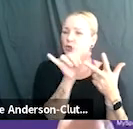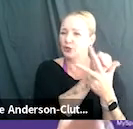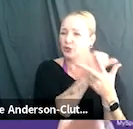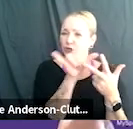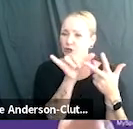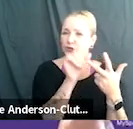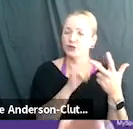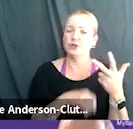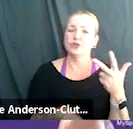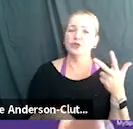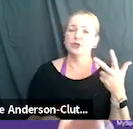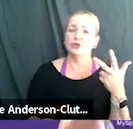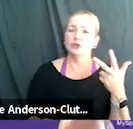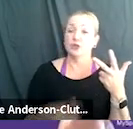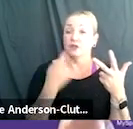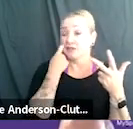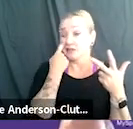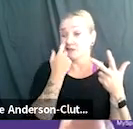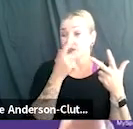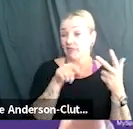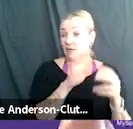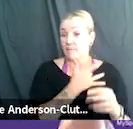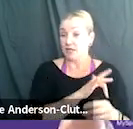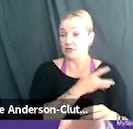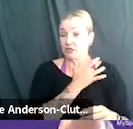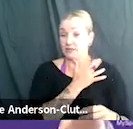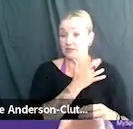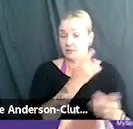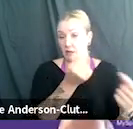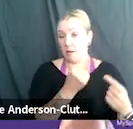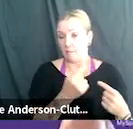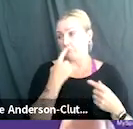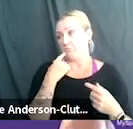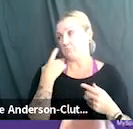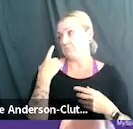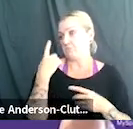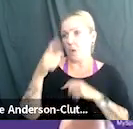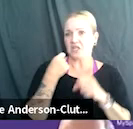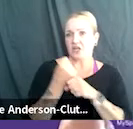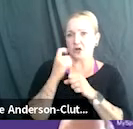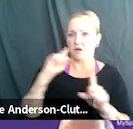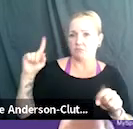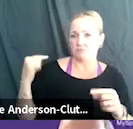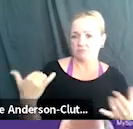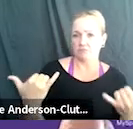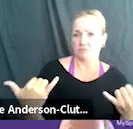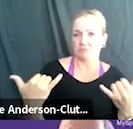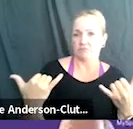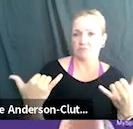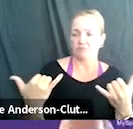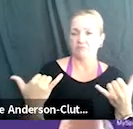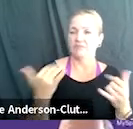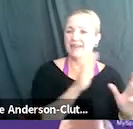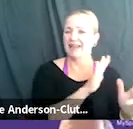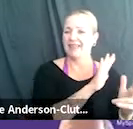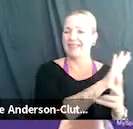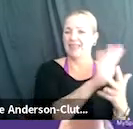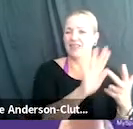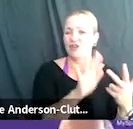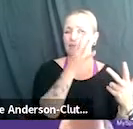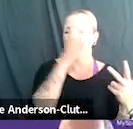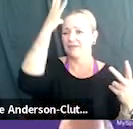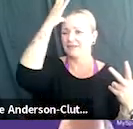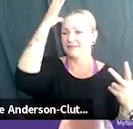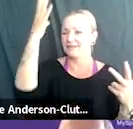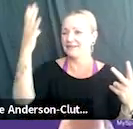three people that I've seen within the last year who've all had very similar descriptions of their behavior from their parents. And it's something that I cannot